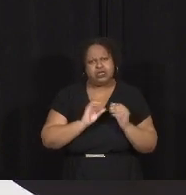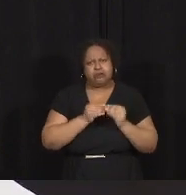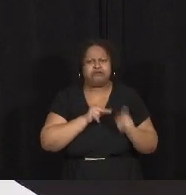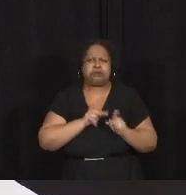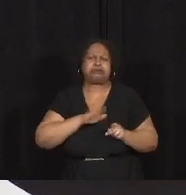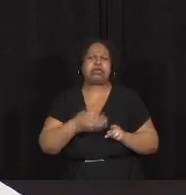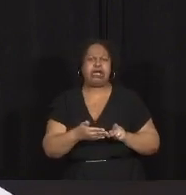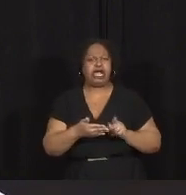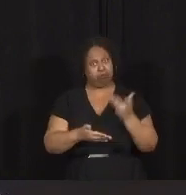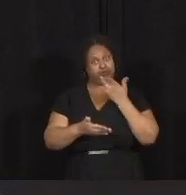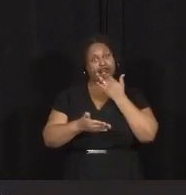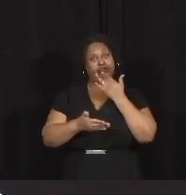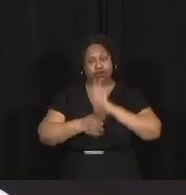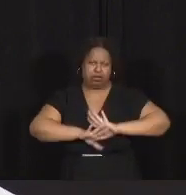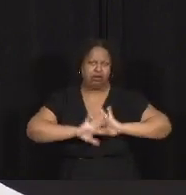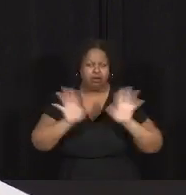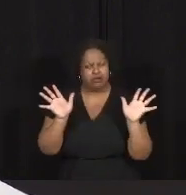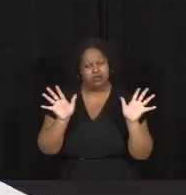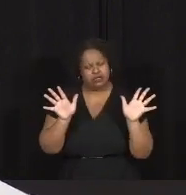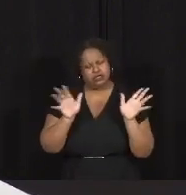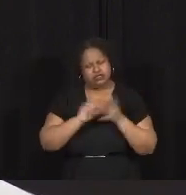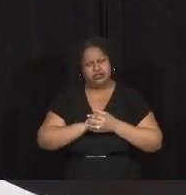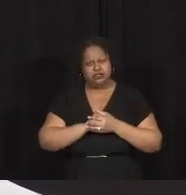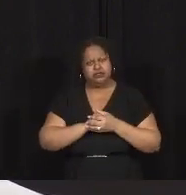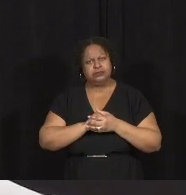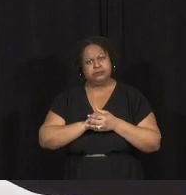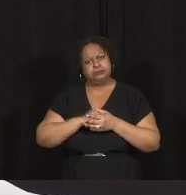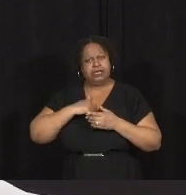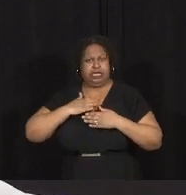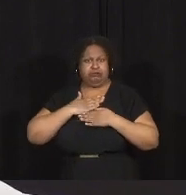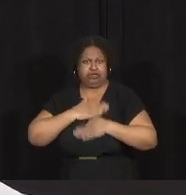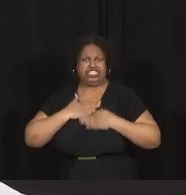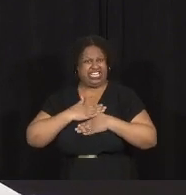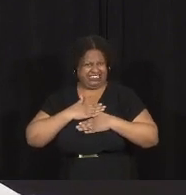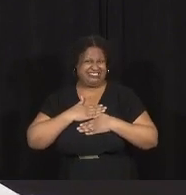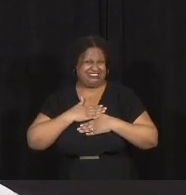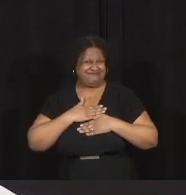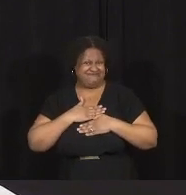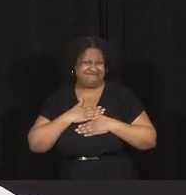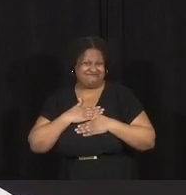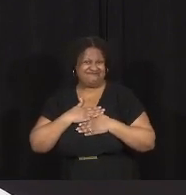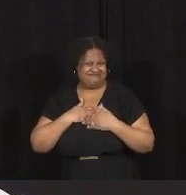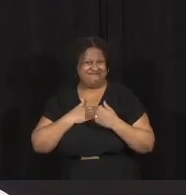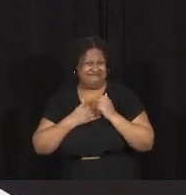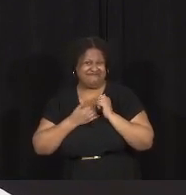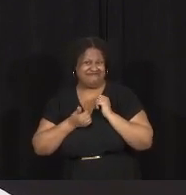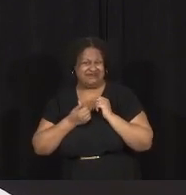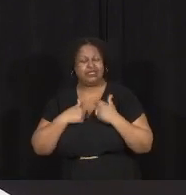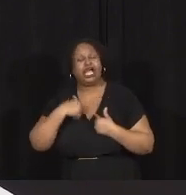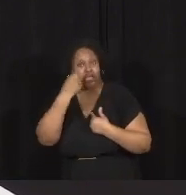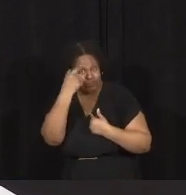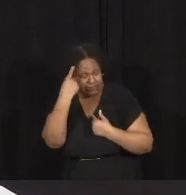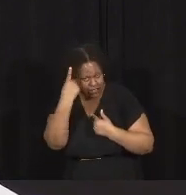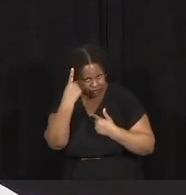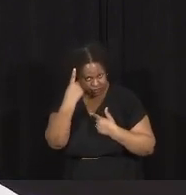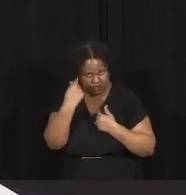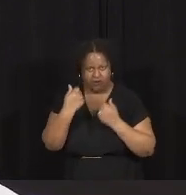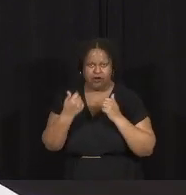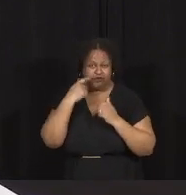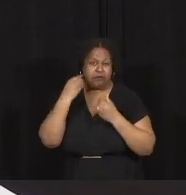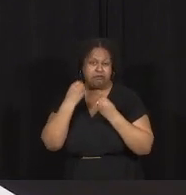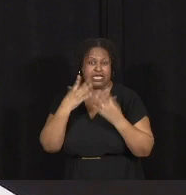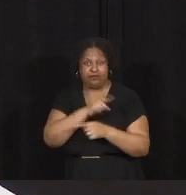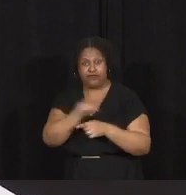many people, these will be shocking figures. But the important thing to stress